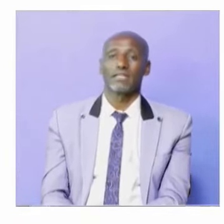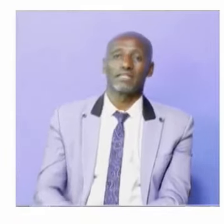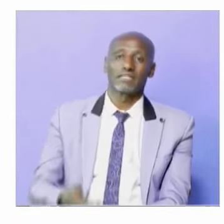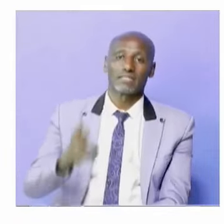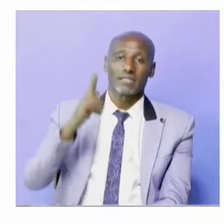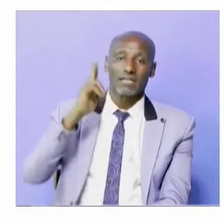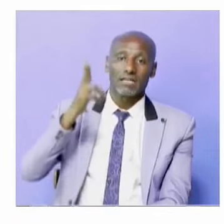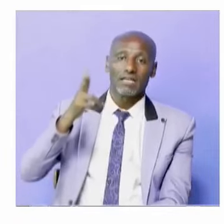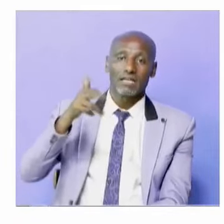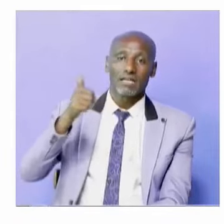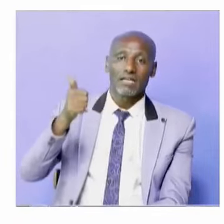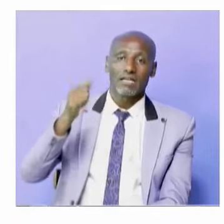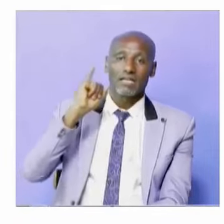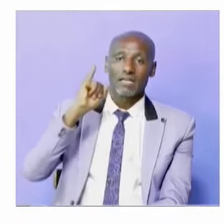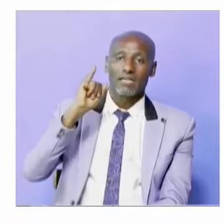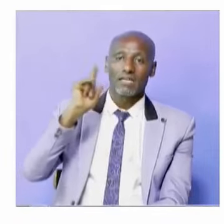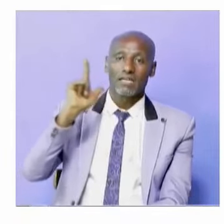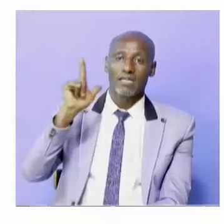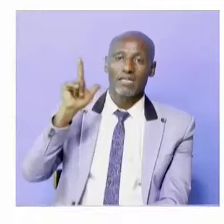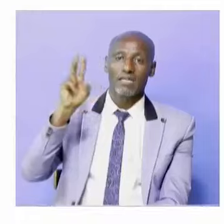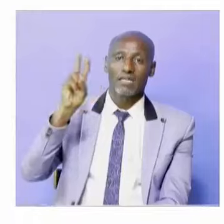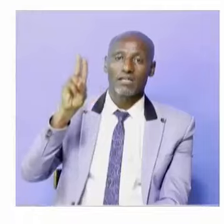is Hailu.